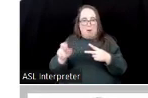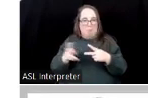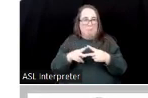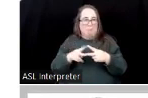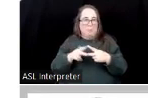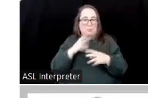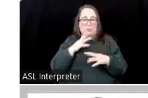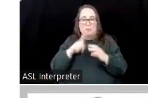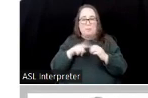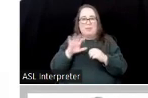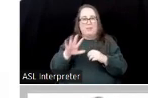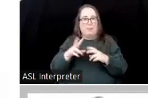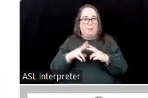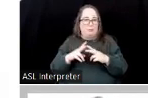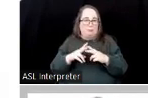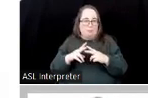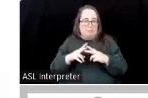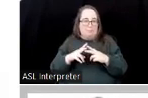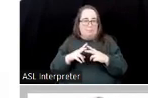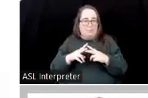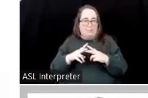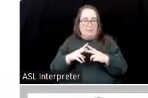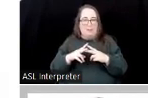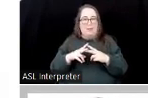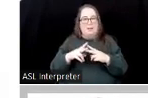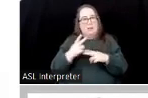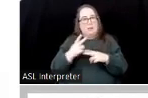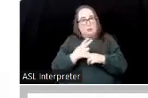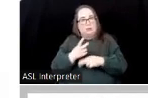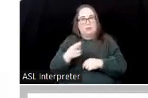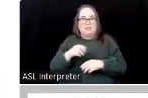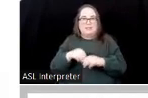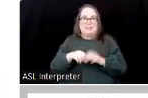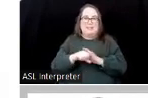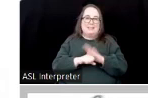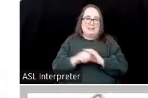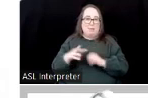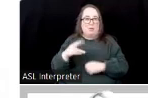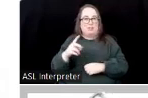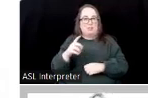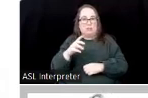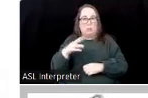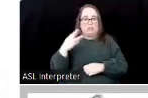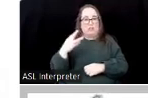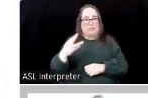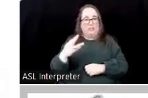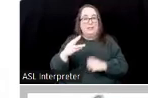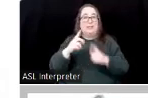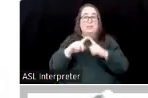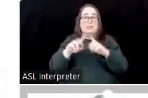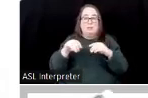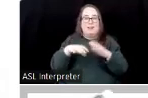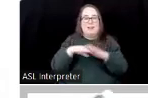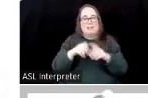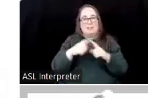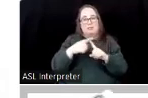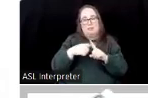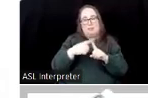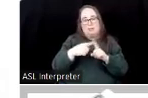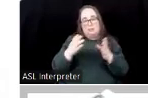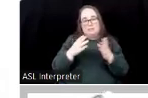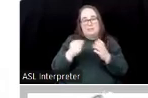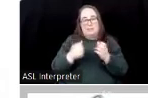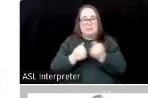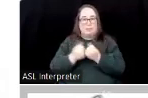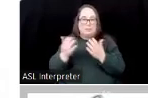their partnership where they're braiding resources in the state of Washington to provide access to rental assistance and supportive services